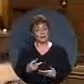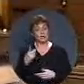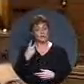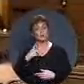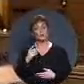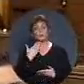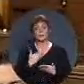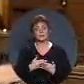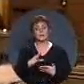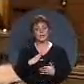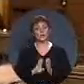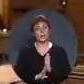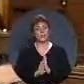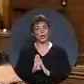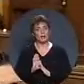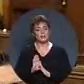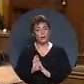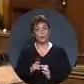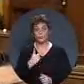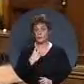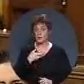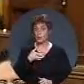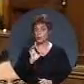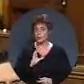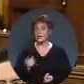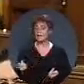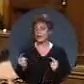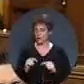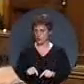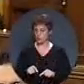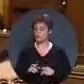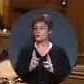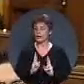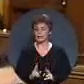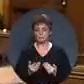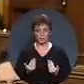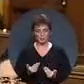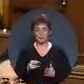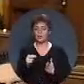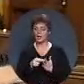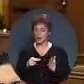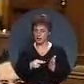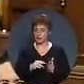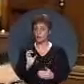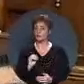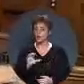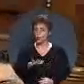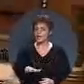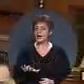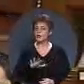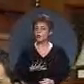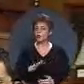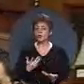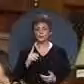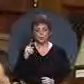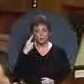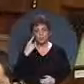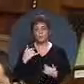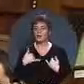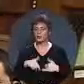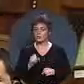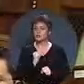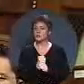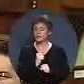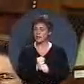of this year. Water now meets the Ontario standards. And, Mr. Speaker, our government continues to work with the leadership of Kaseshwan, the